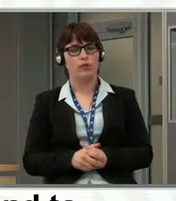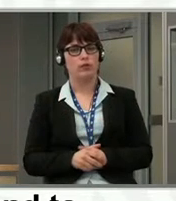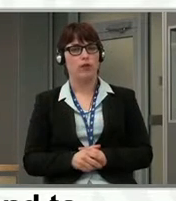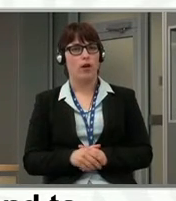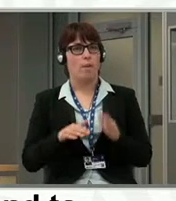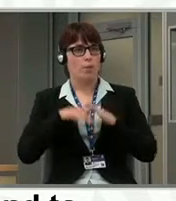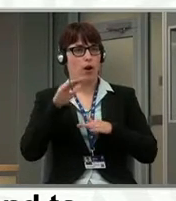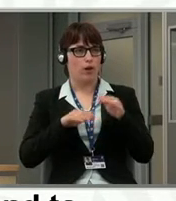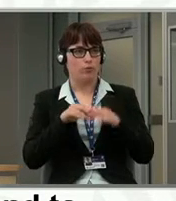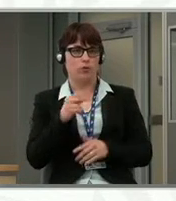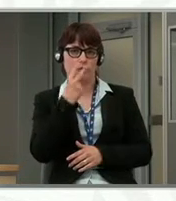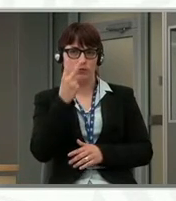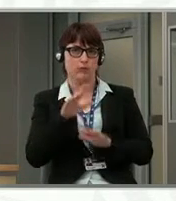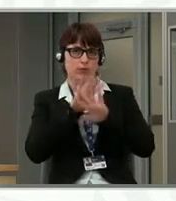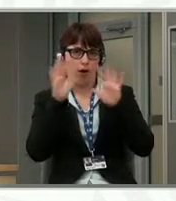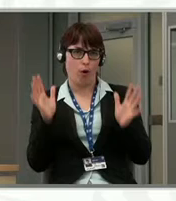However,